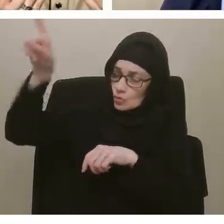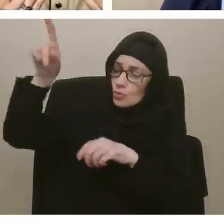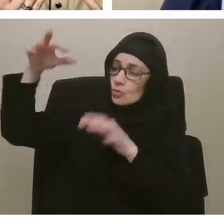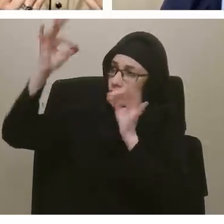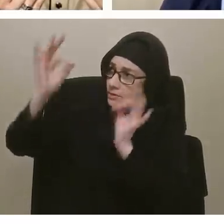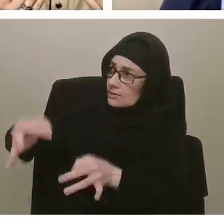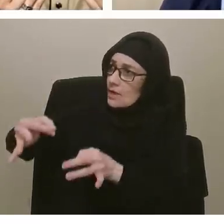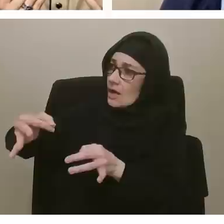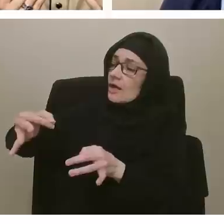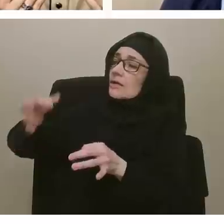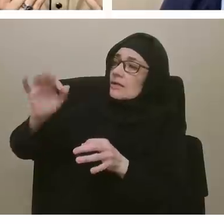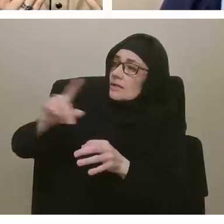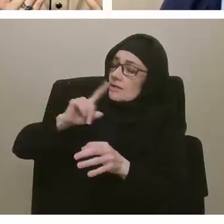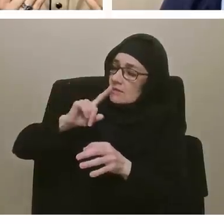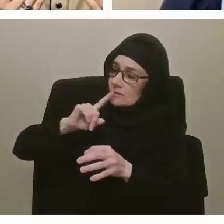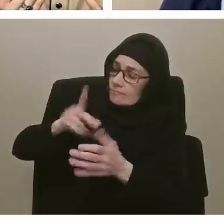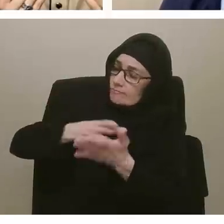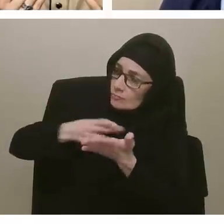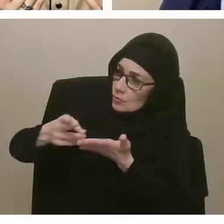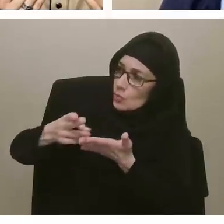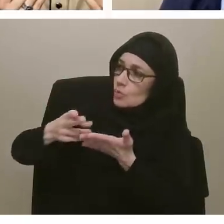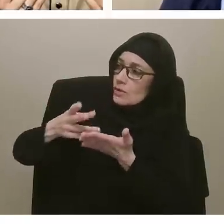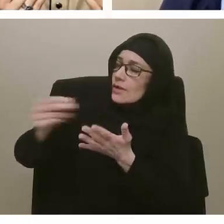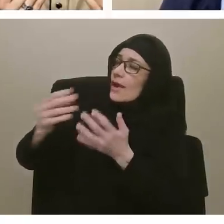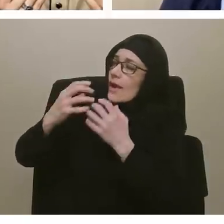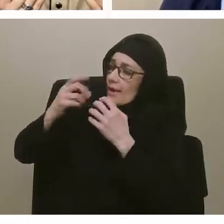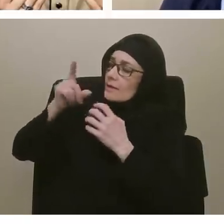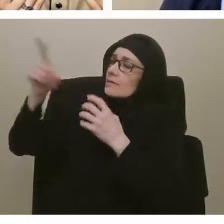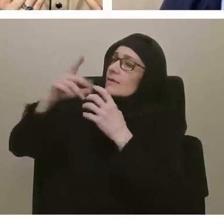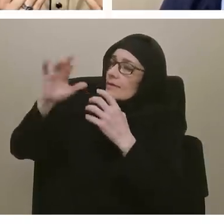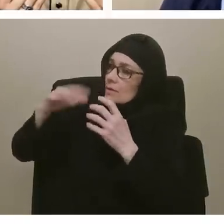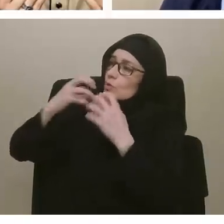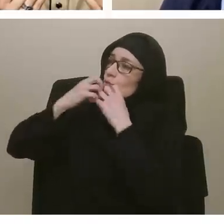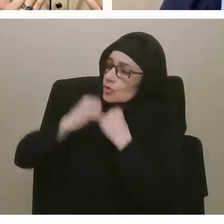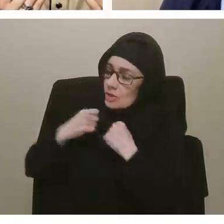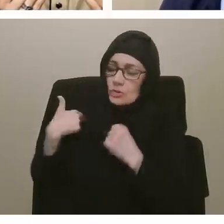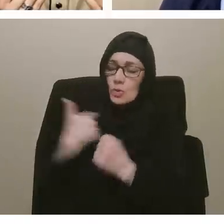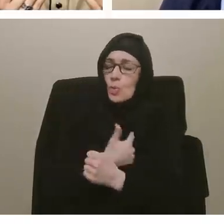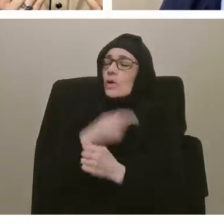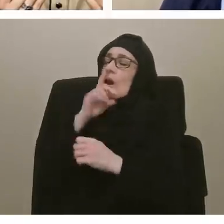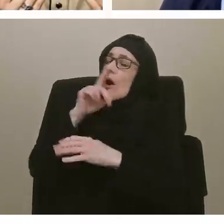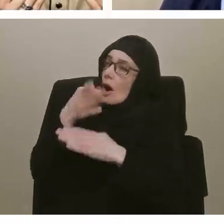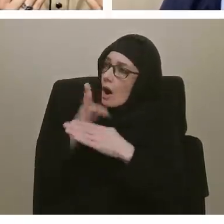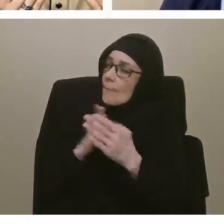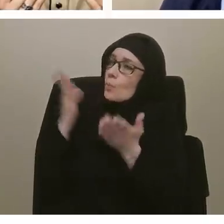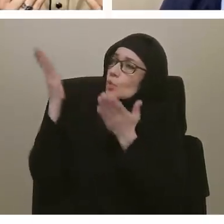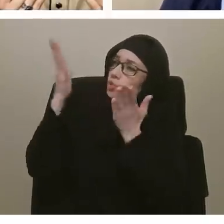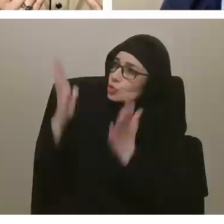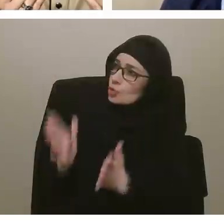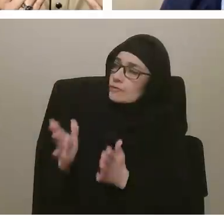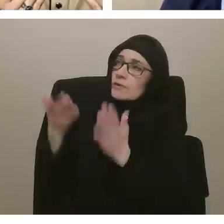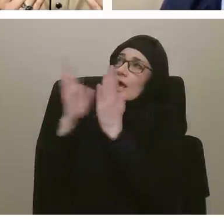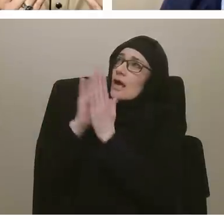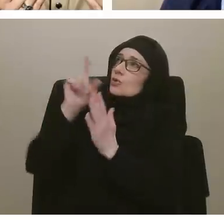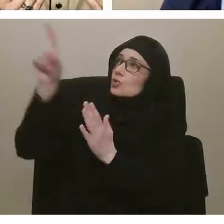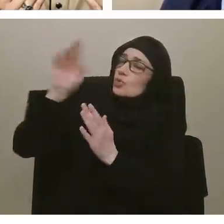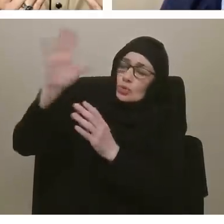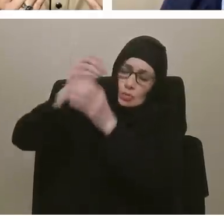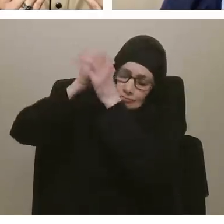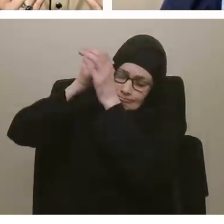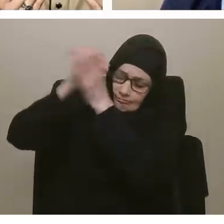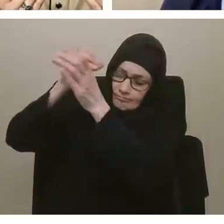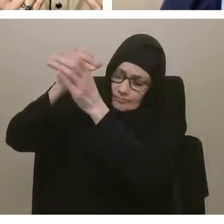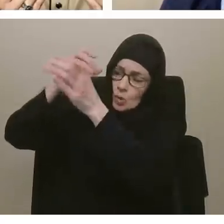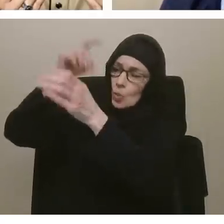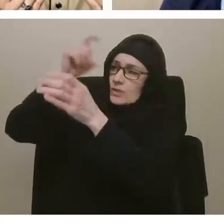being sacred and beloved to you. Ya Allah, we come to you as humble servants, asking you by your infinite wisdom and your